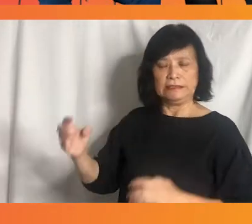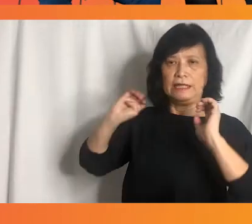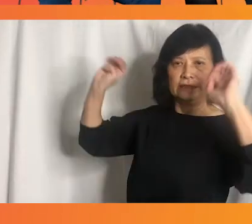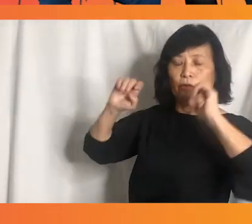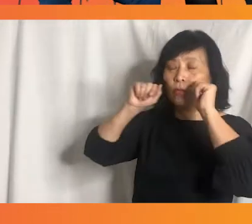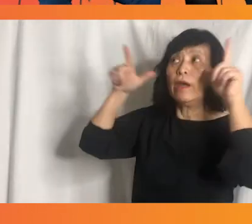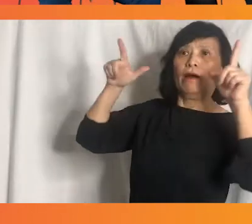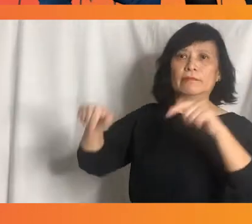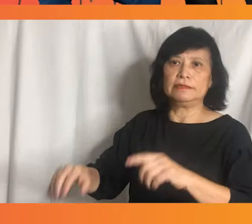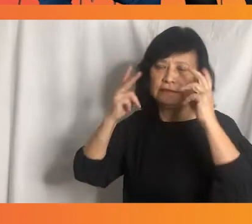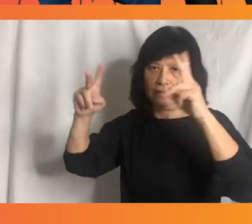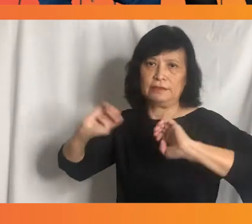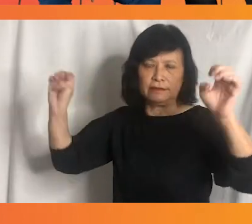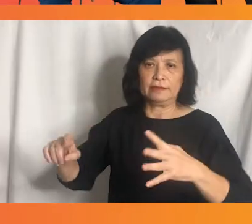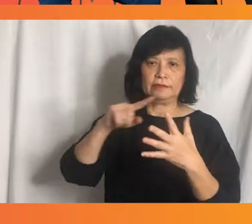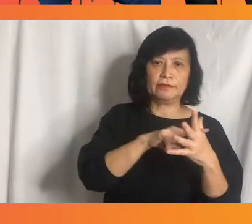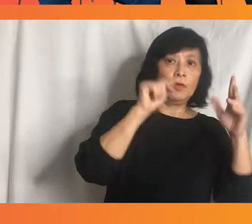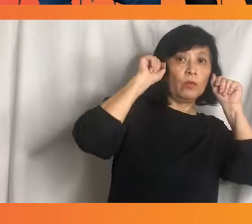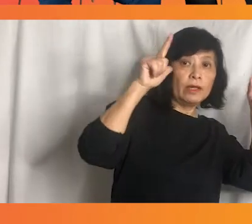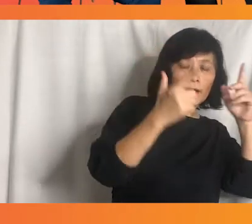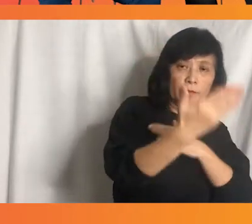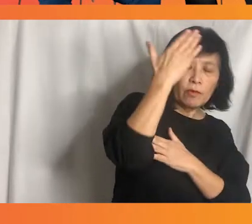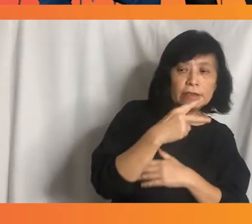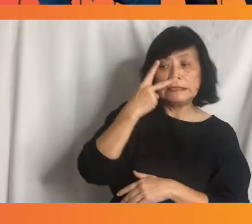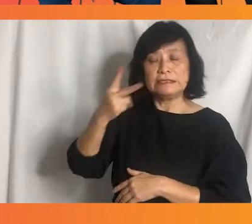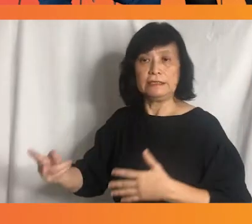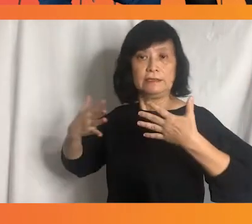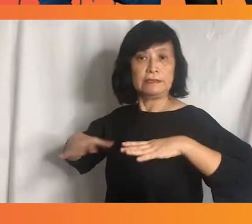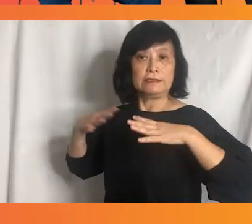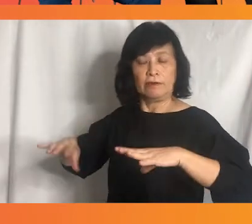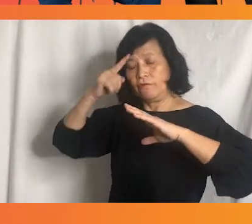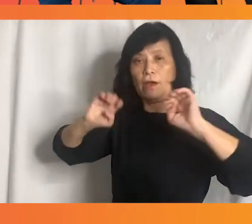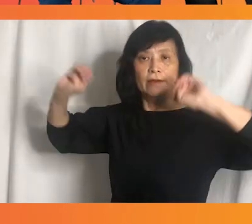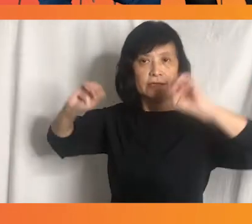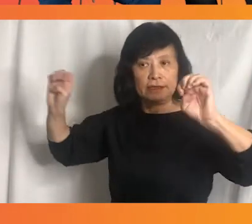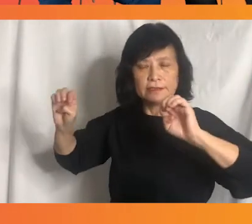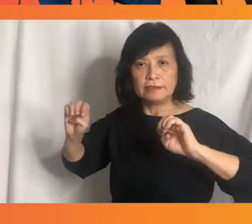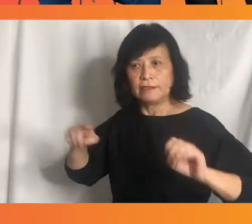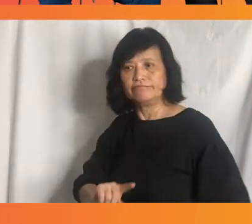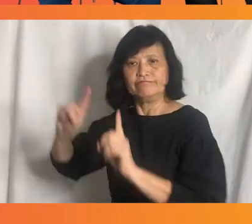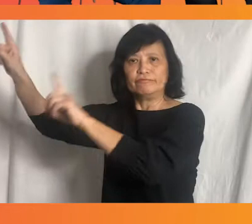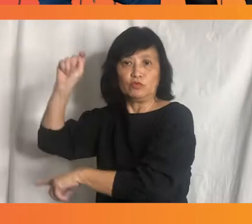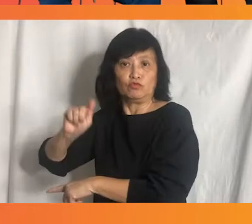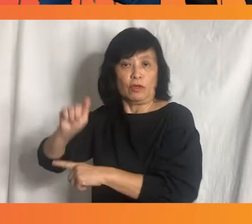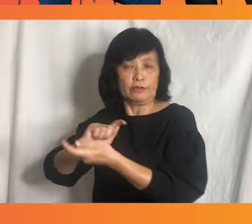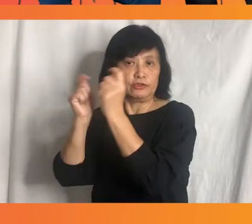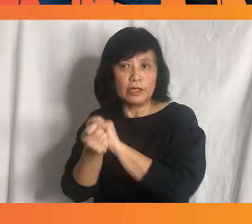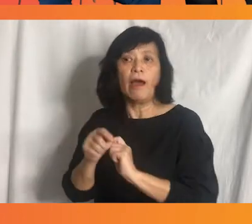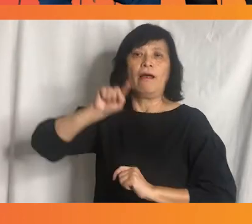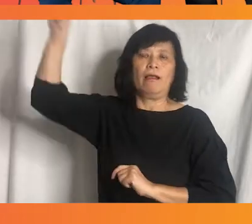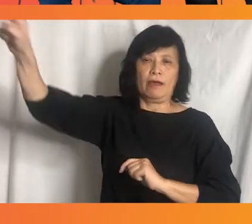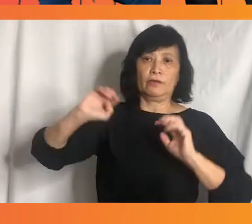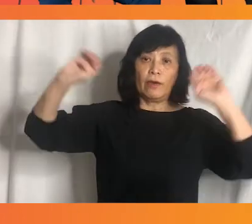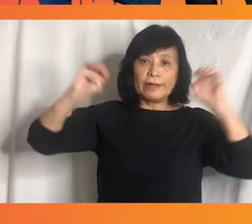our habit loop will then look like this. Wake up in the morning, see the exercise outfit right next to the bed, bring to the toilet and change, go for exercise,